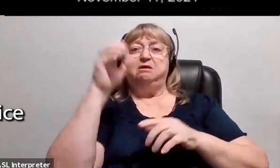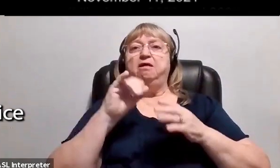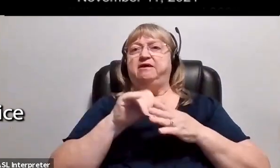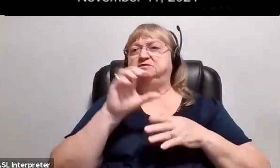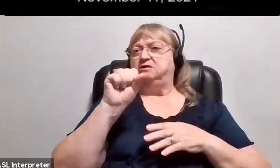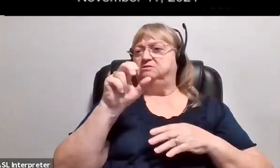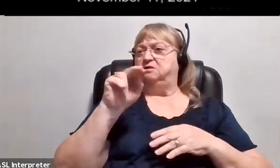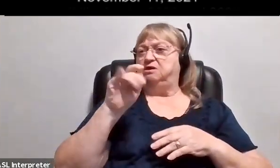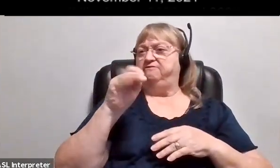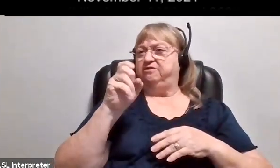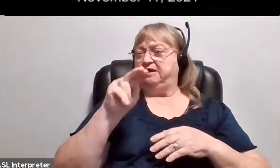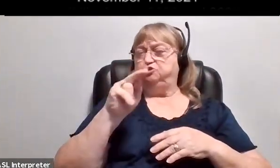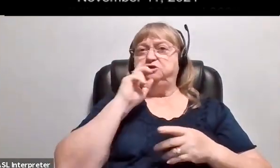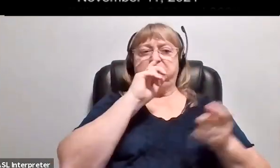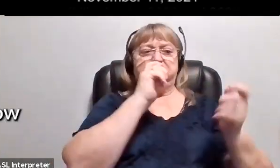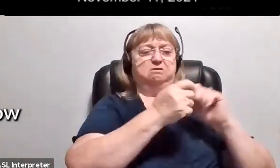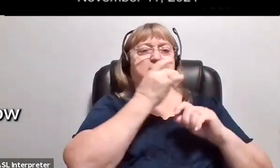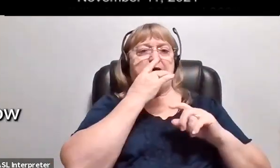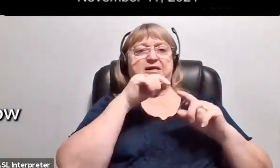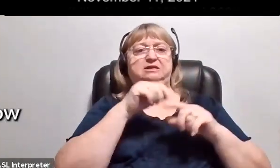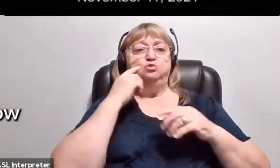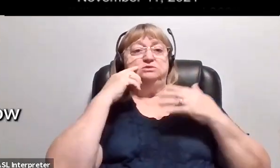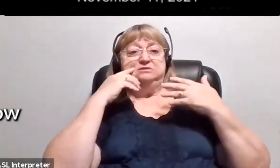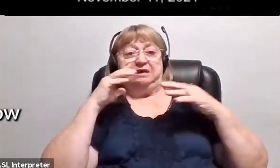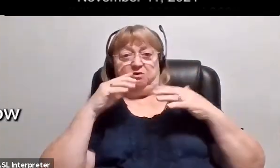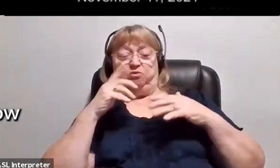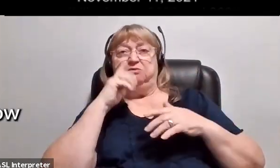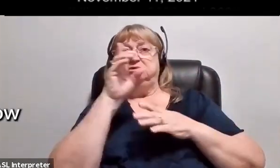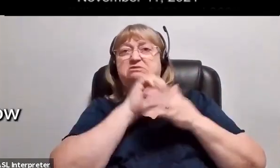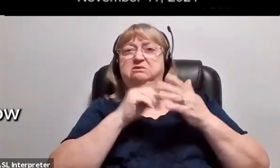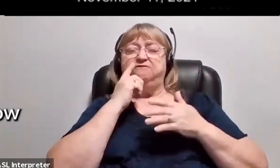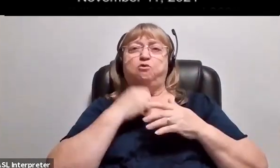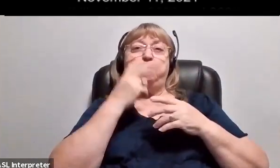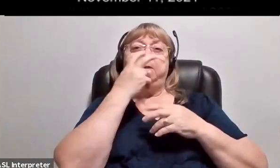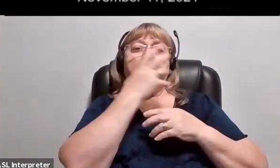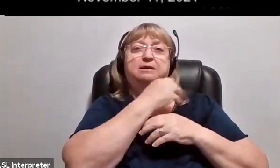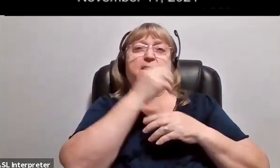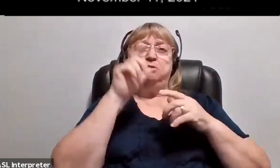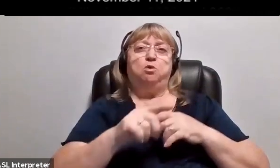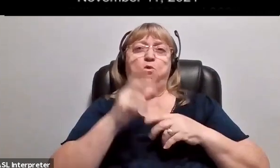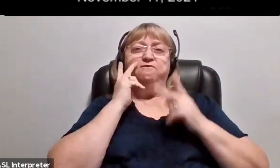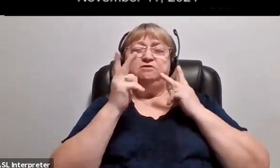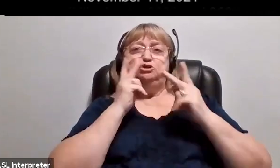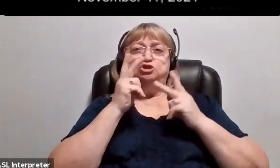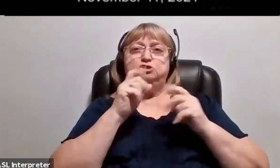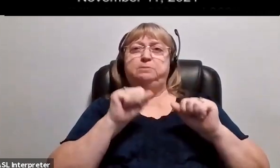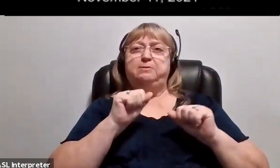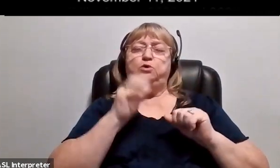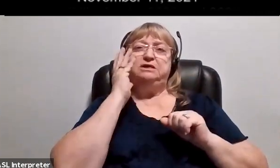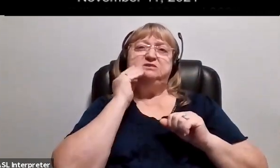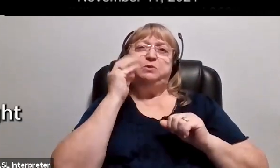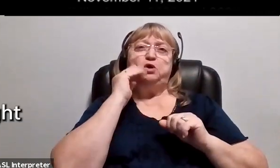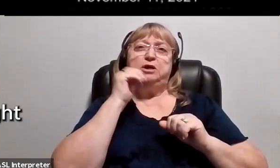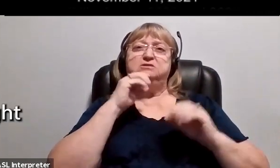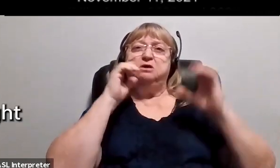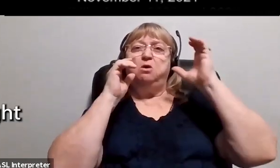and it converts ambient light intensity to sound. And it was designed for blind and low vision individuals to be able to experience a solar eclipse in real